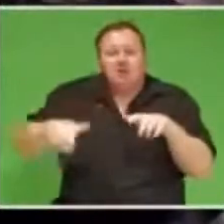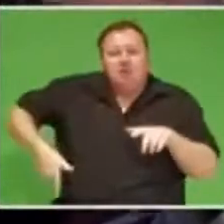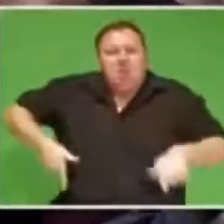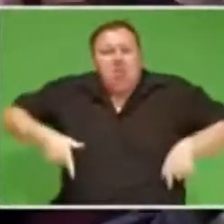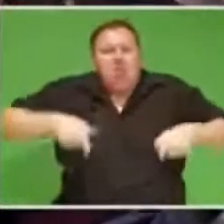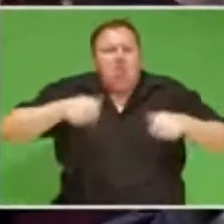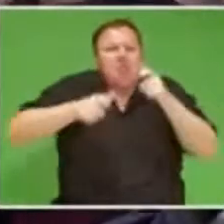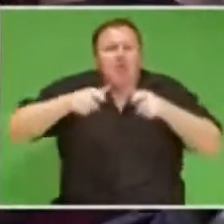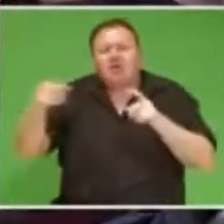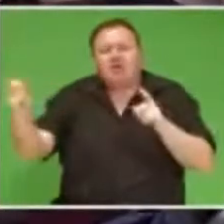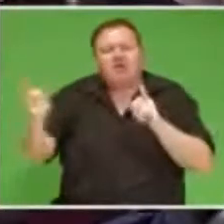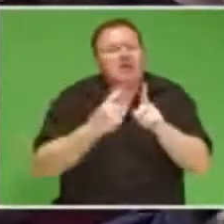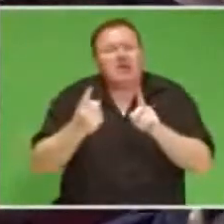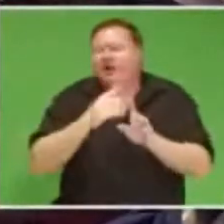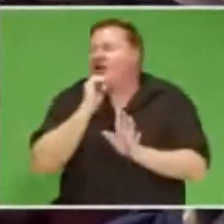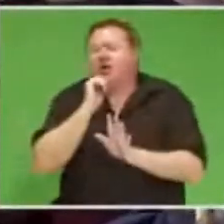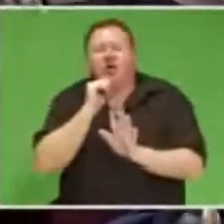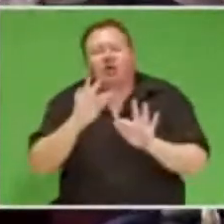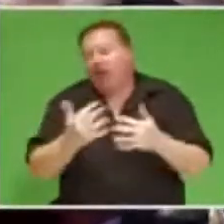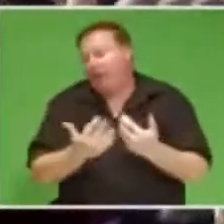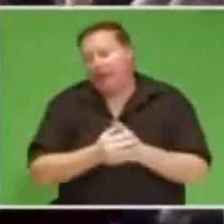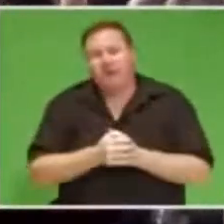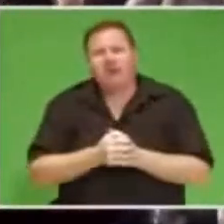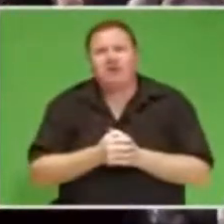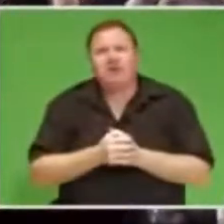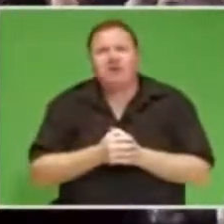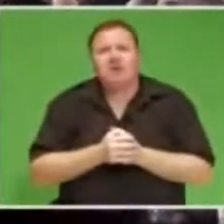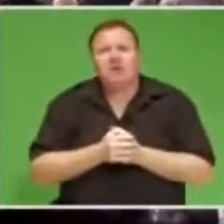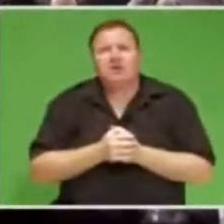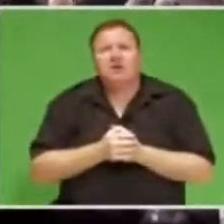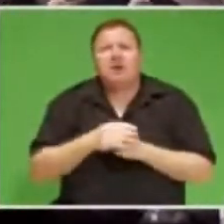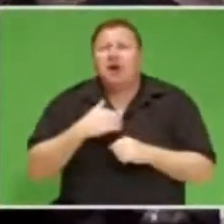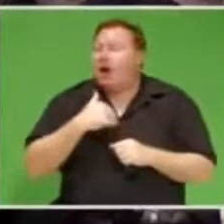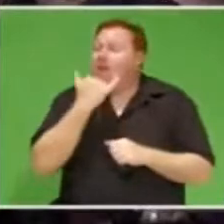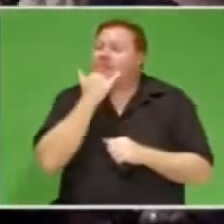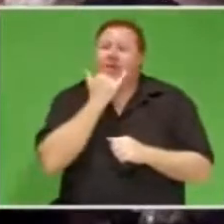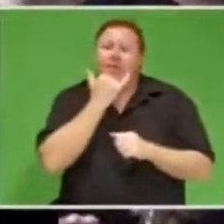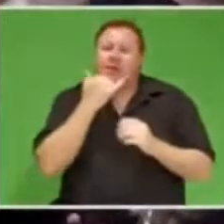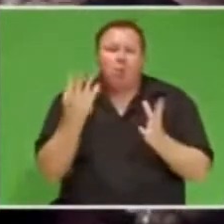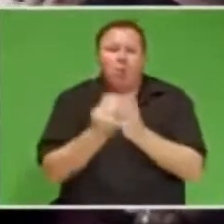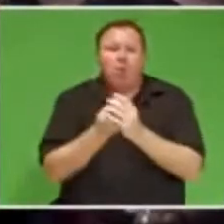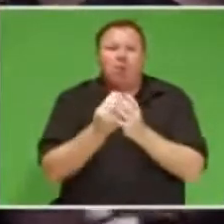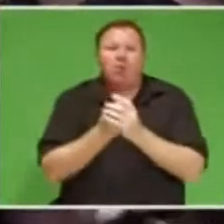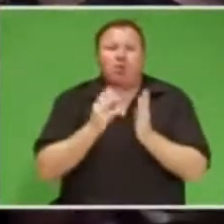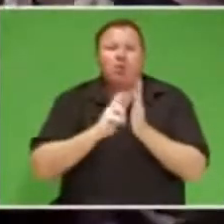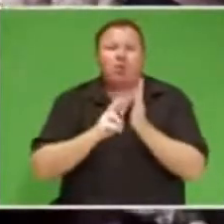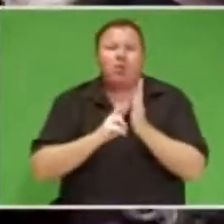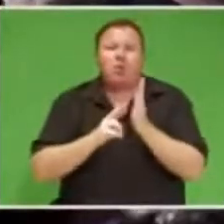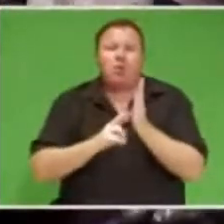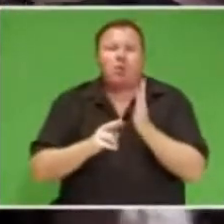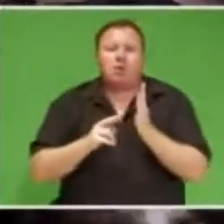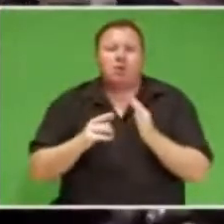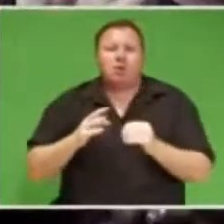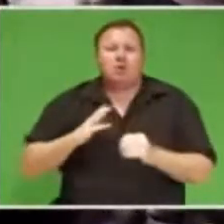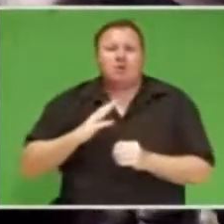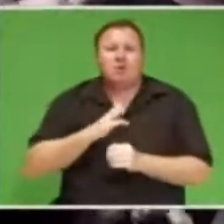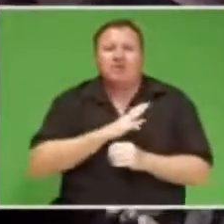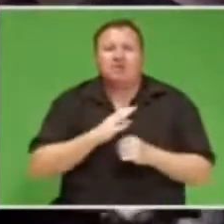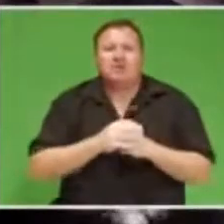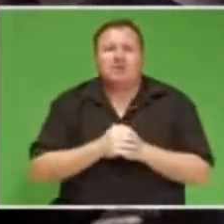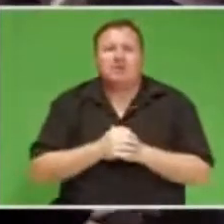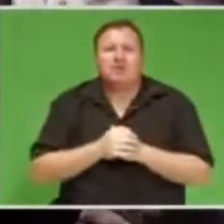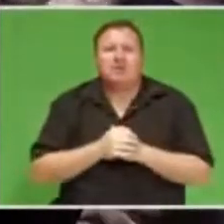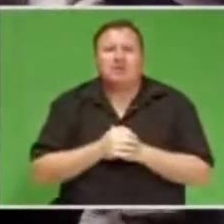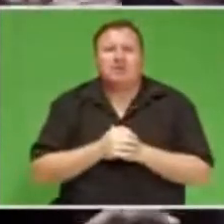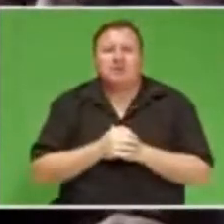executive. And it's a parliamentary point. I'm happy to take it to the Rules Committee with you, but I want it on the record that we are